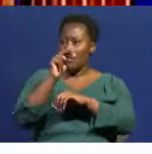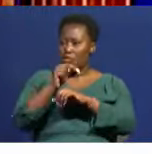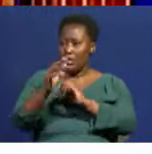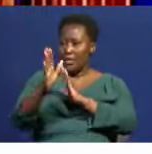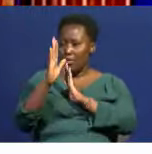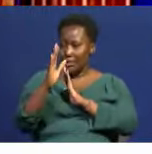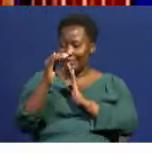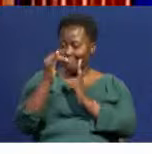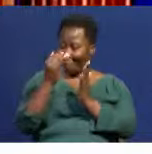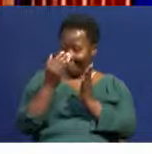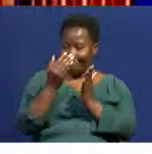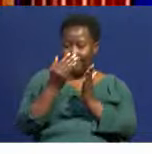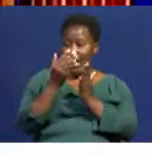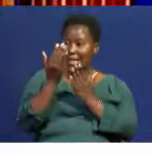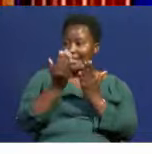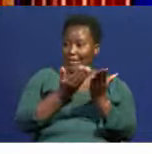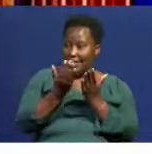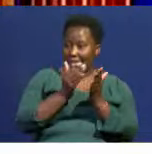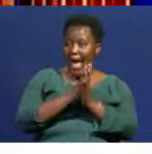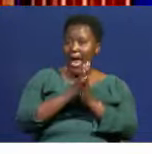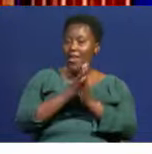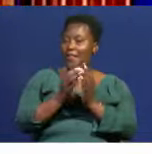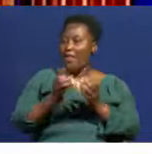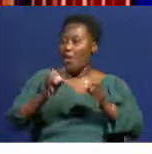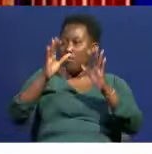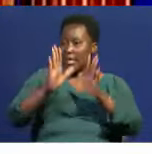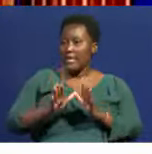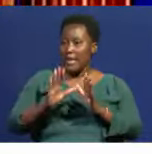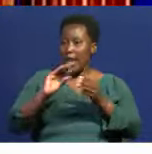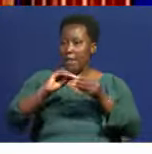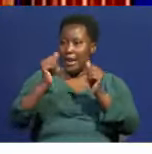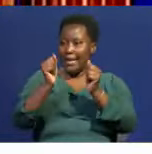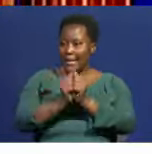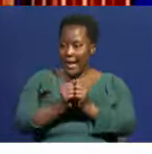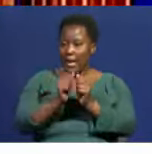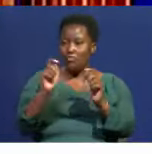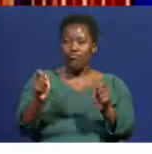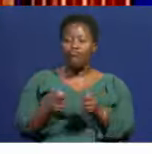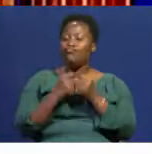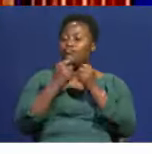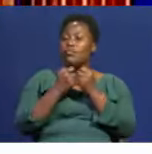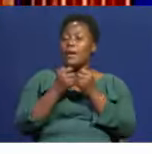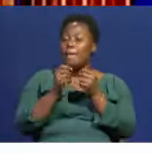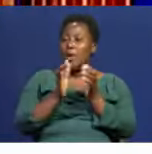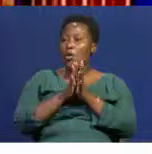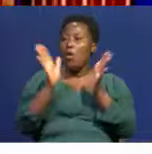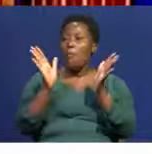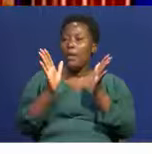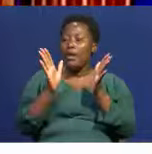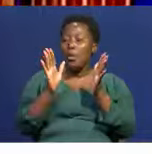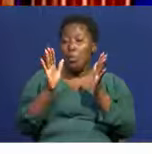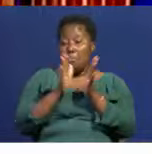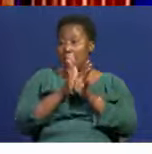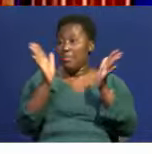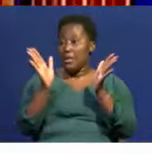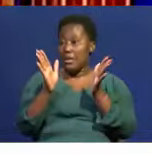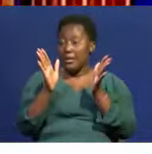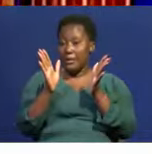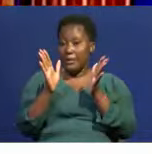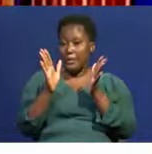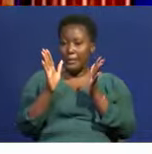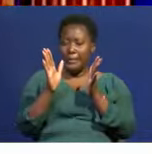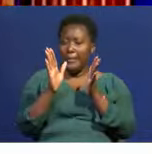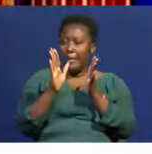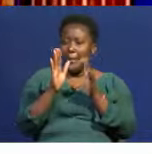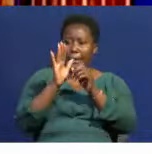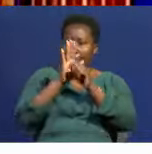Security Intelligence Service and its officers. Number 10, gross misconduct by openly or publicly